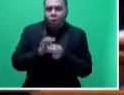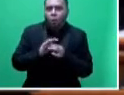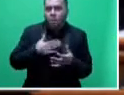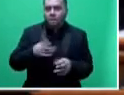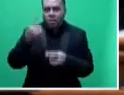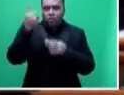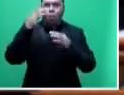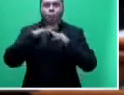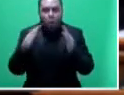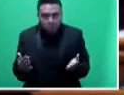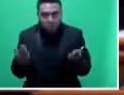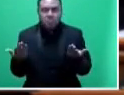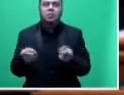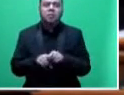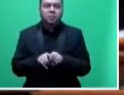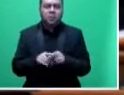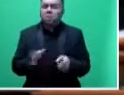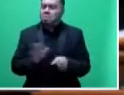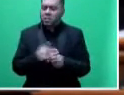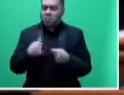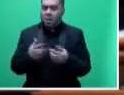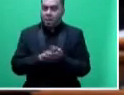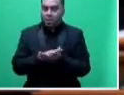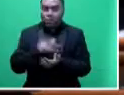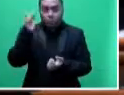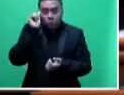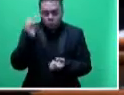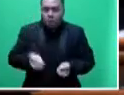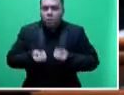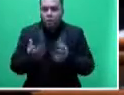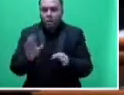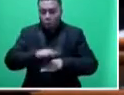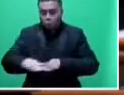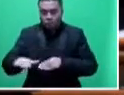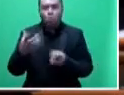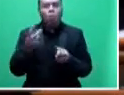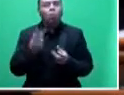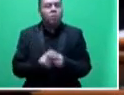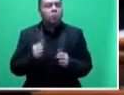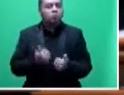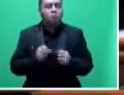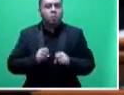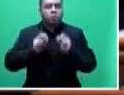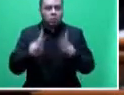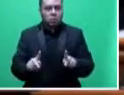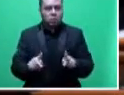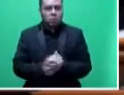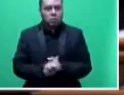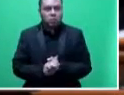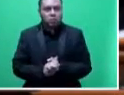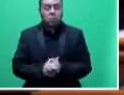opportunities were never provided that it makes me happy to know that we are providing our children with these opportunities. Mr. Speaker,